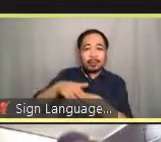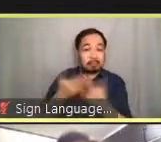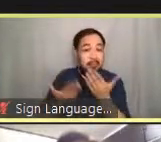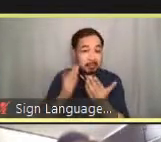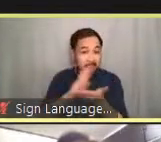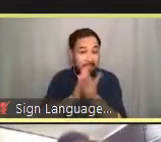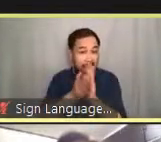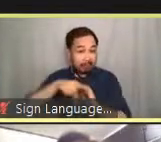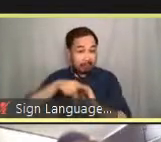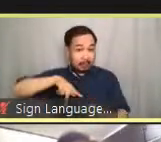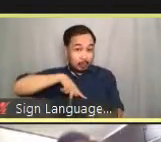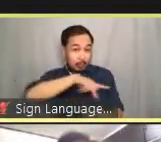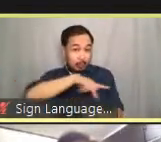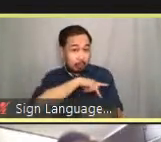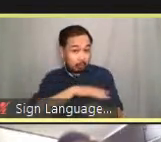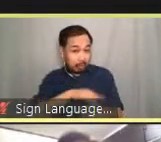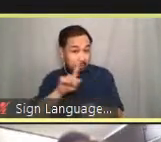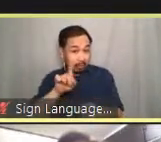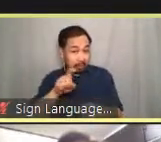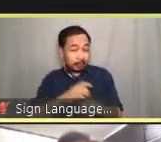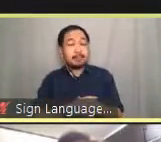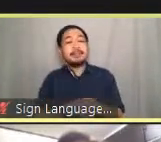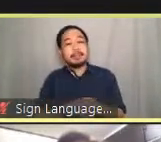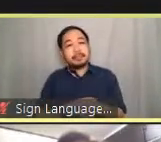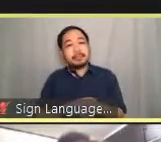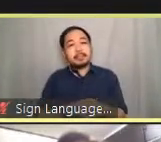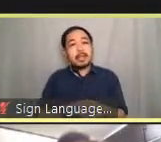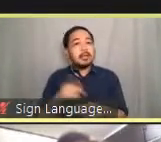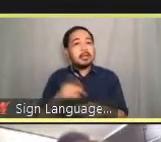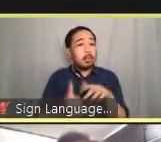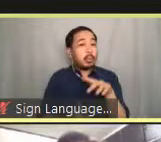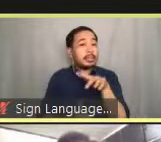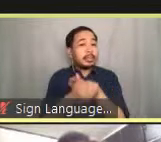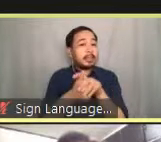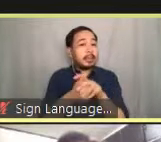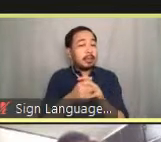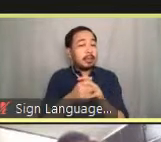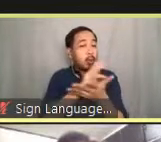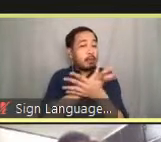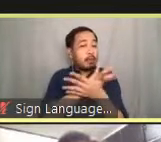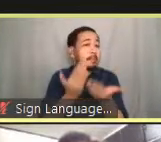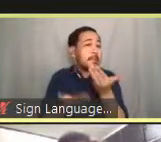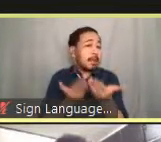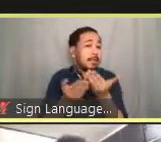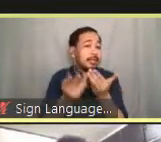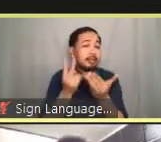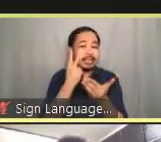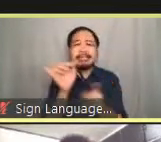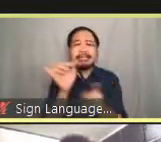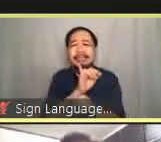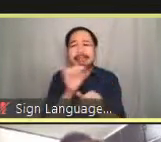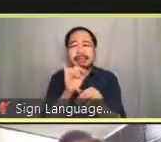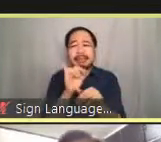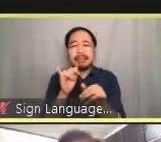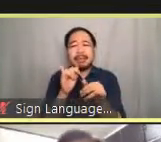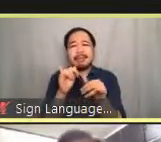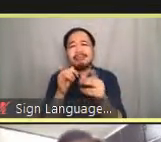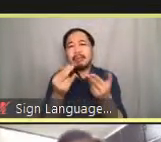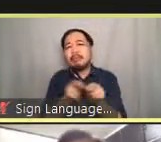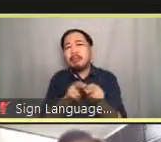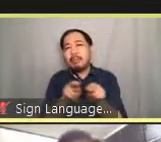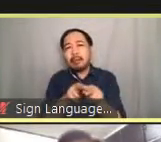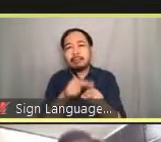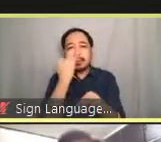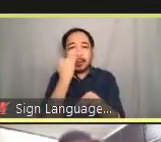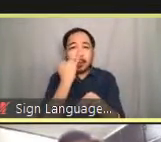sinabi namin kanina, ang symptoms, una can really be symptoms of parang common cold lang, okay, parang masakit